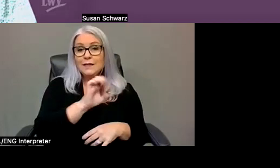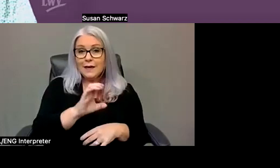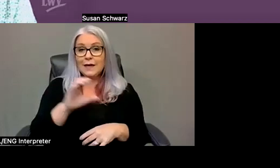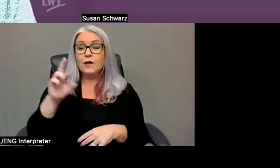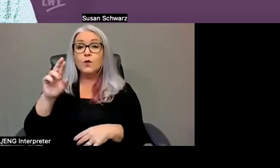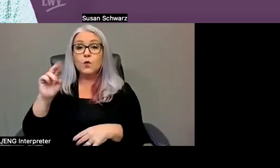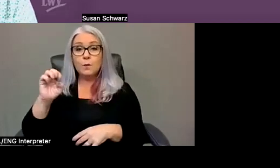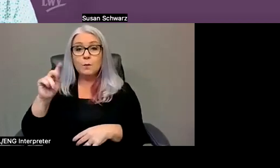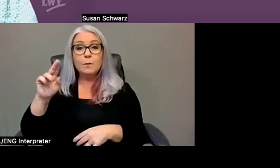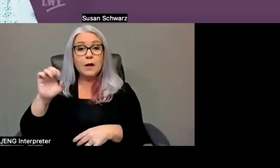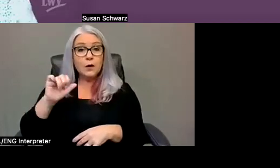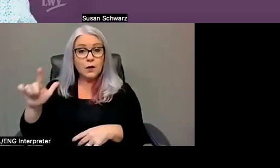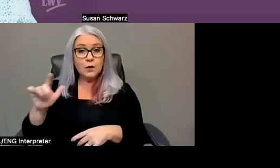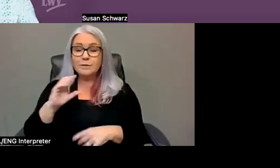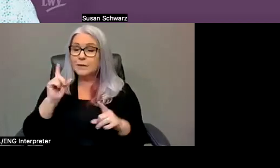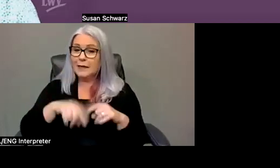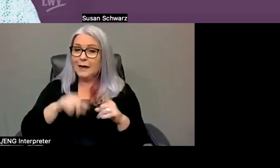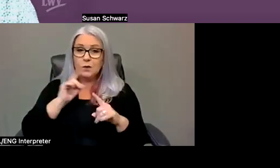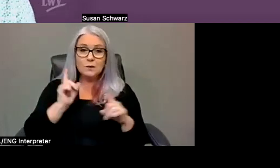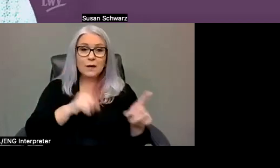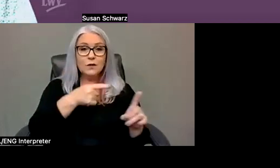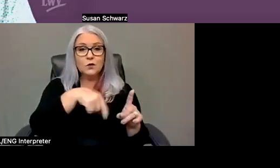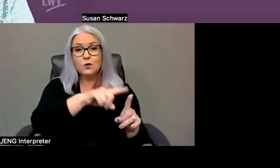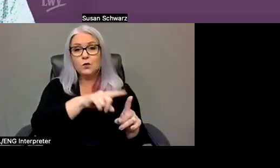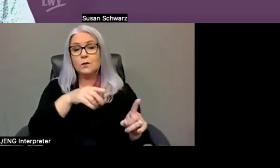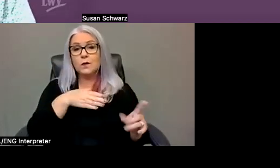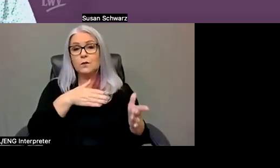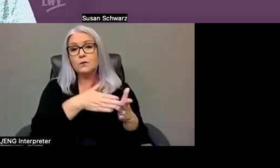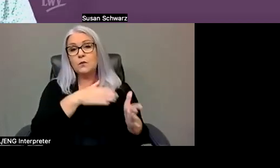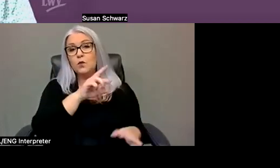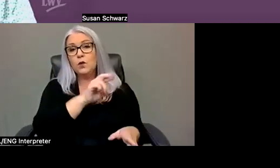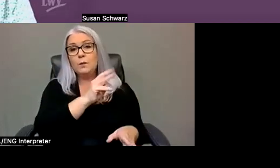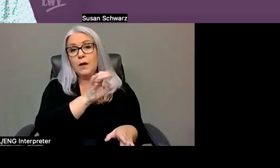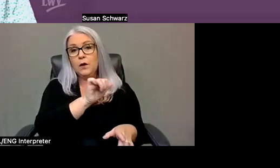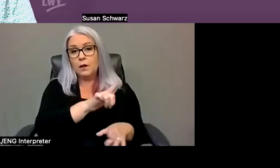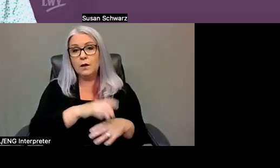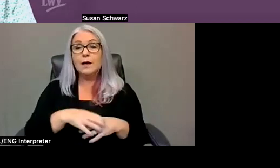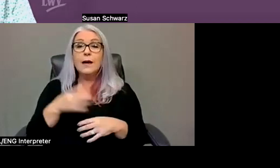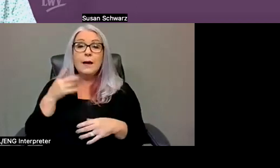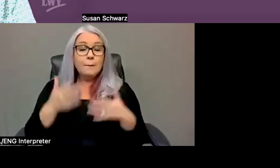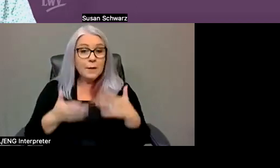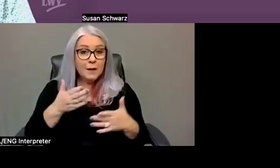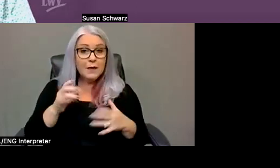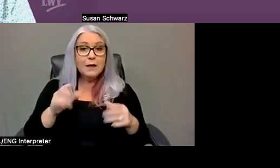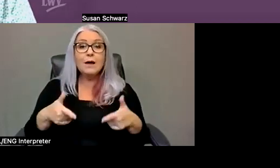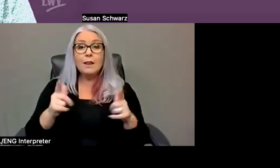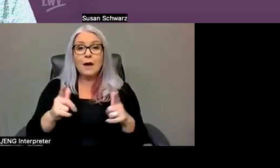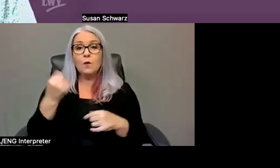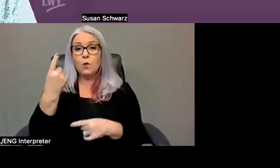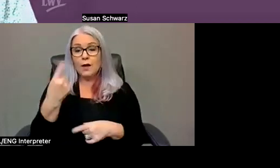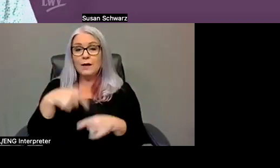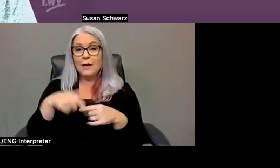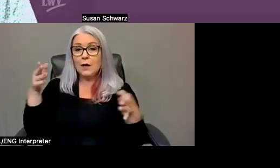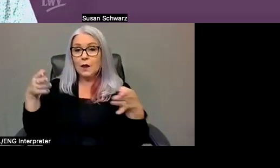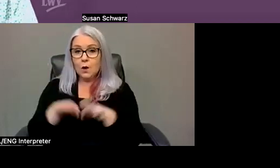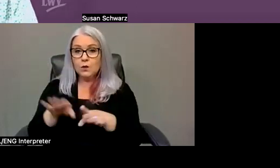no responses to the rebuttals. During closing statements, I may allow a rebuttal if appropriate. We will first